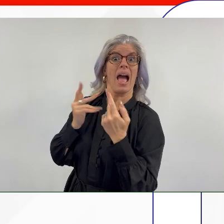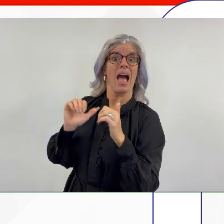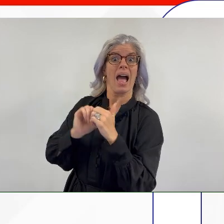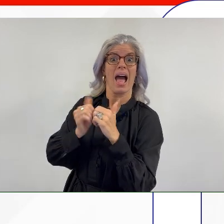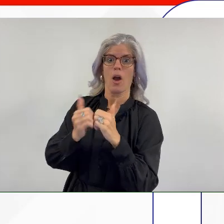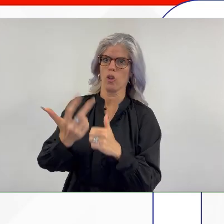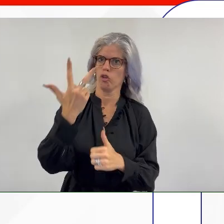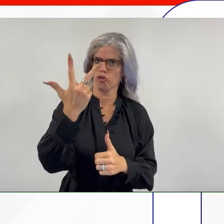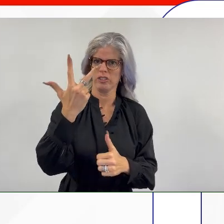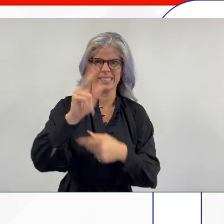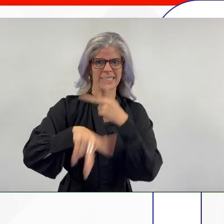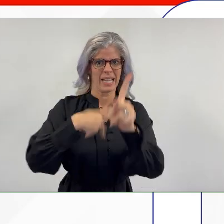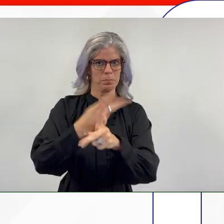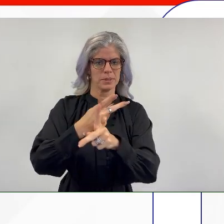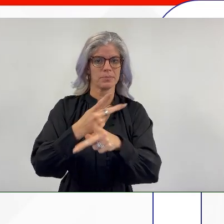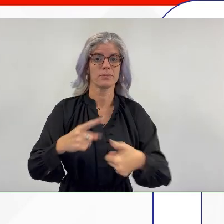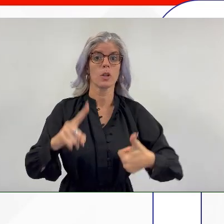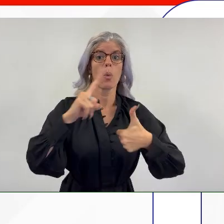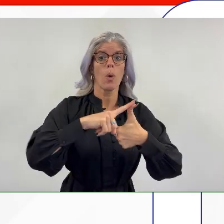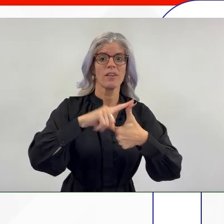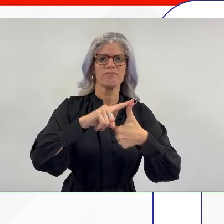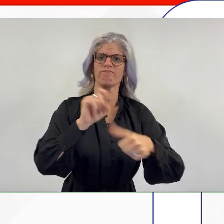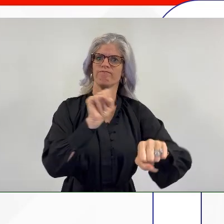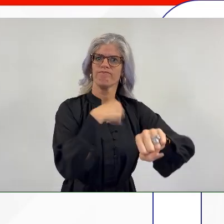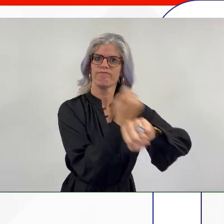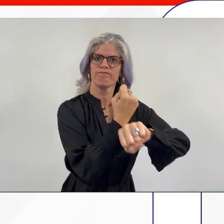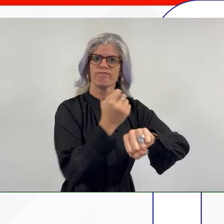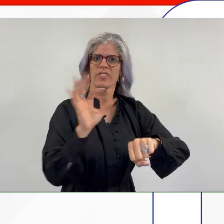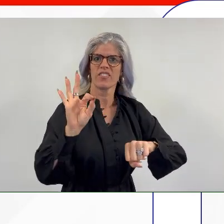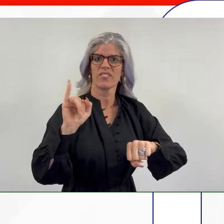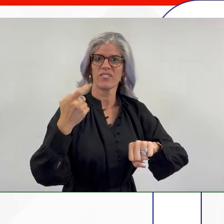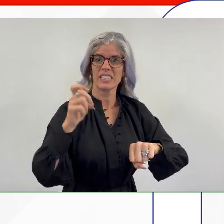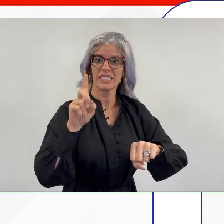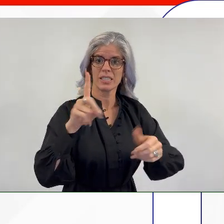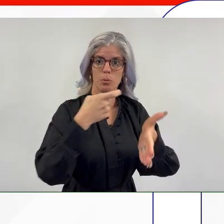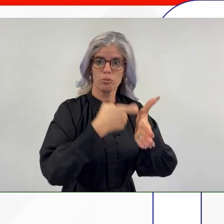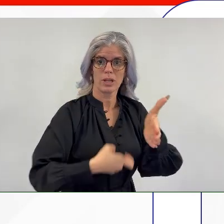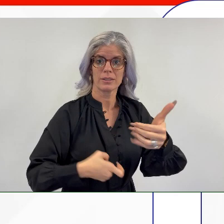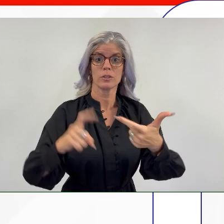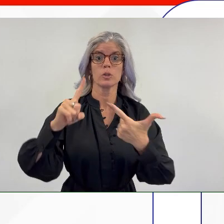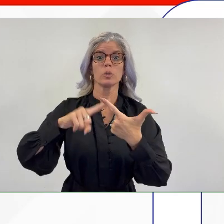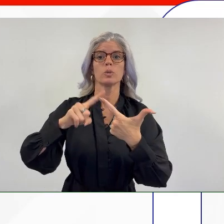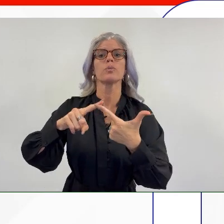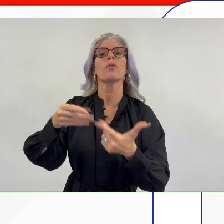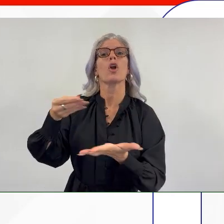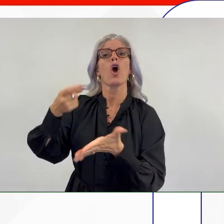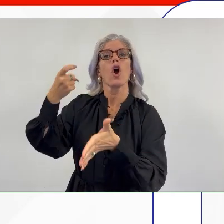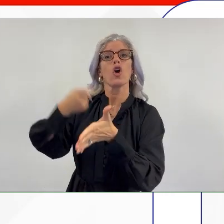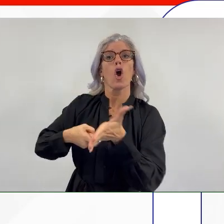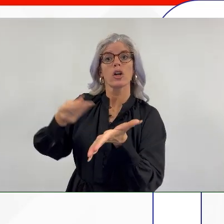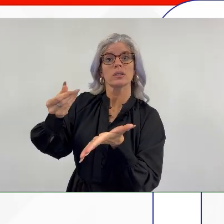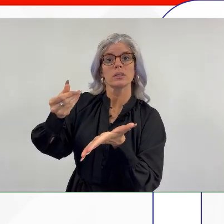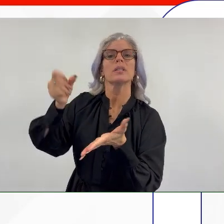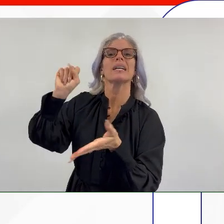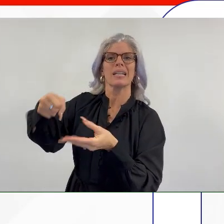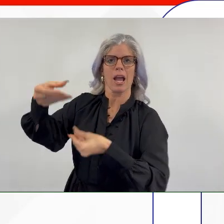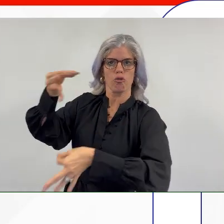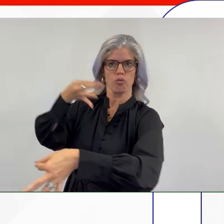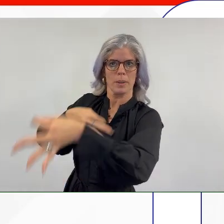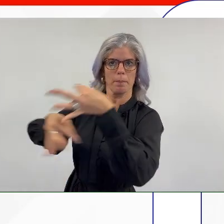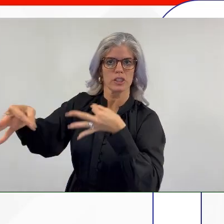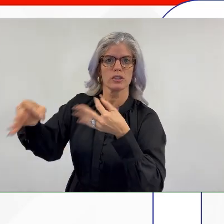payment obligations: fixed price, cost reimbursement, and, to a limited extent, time and